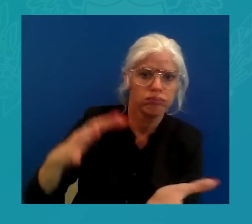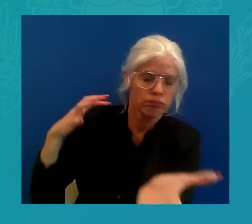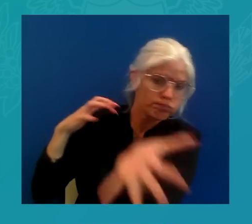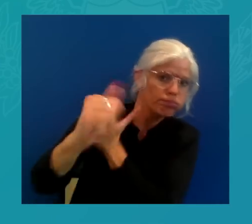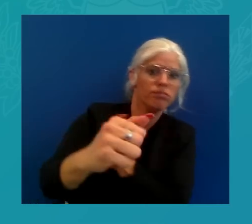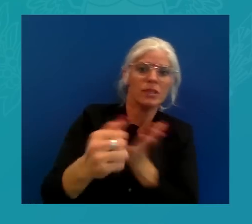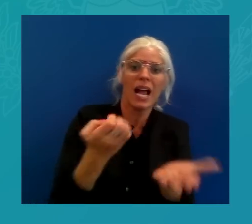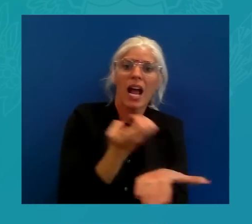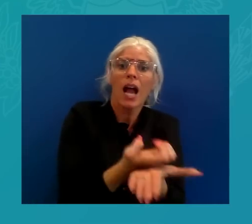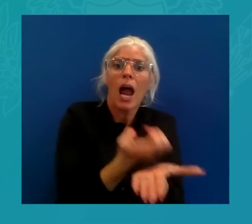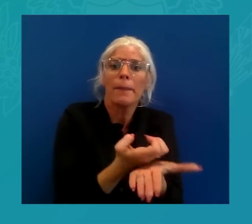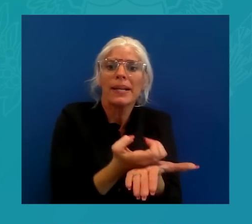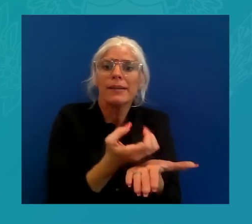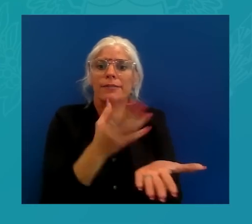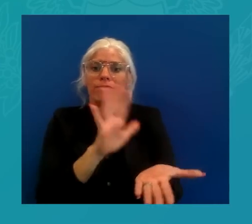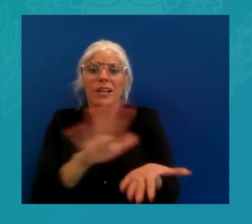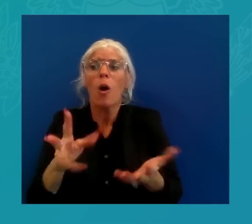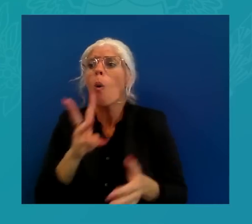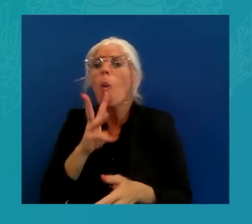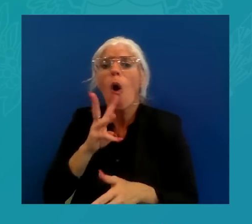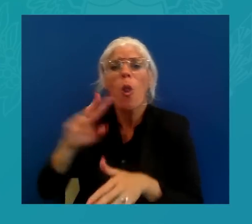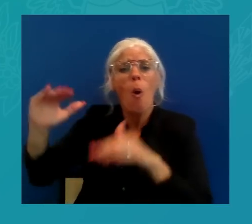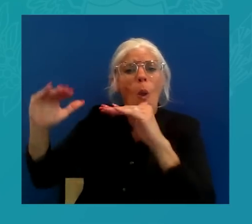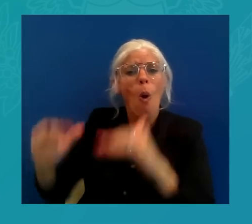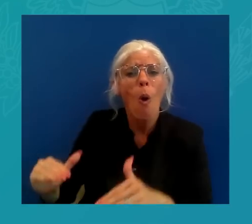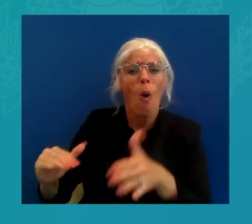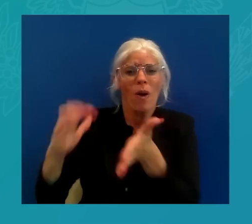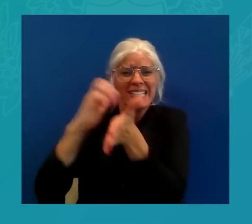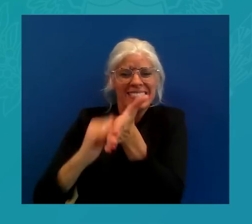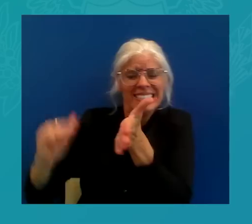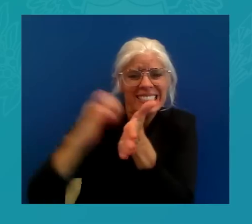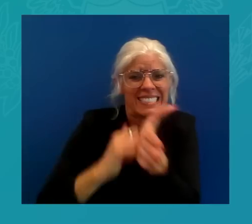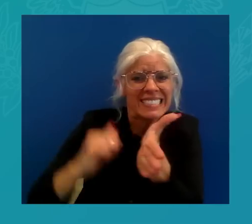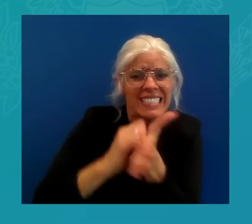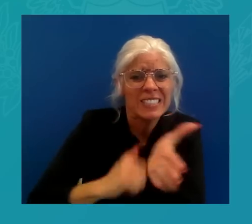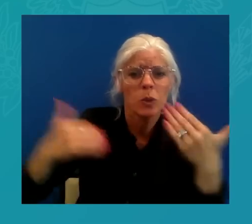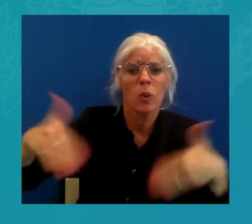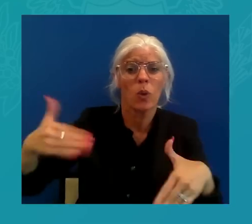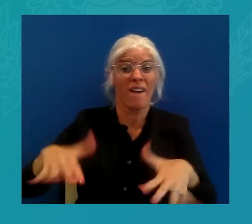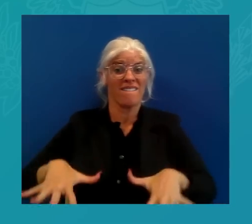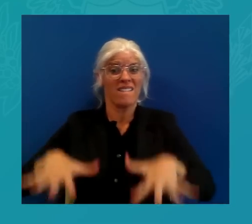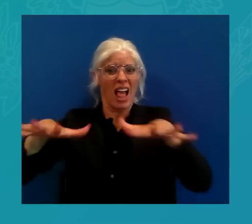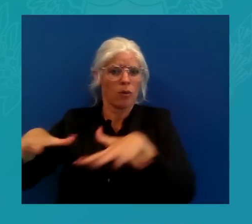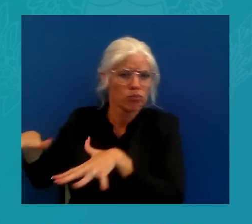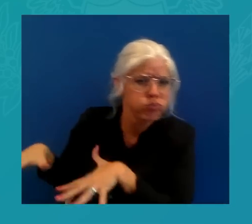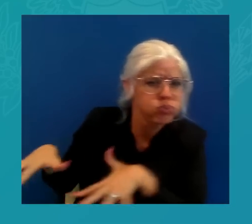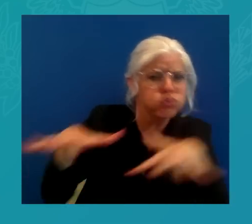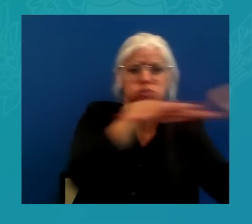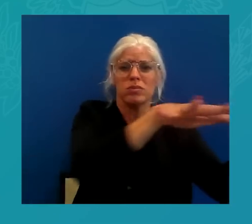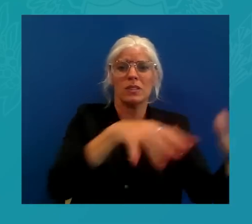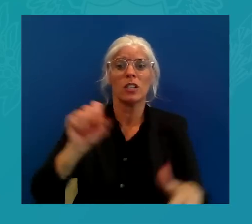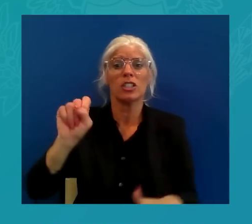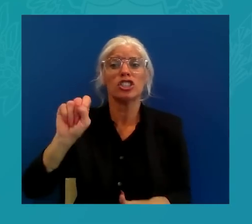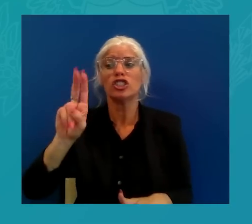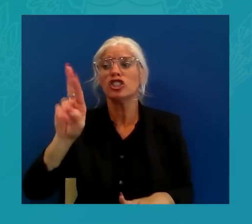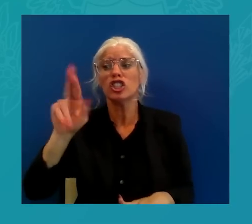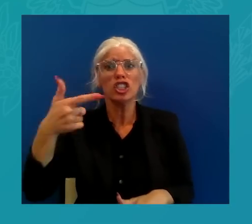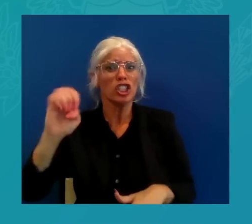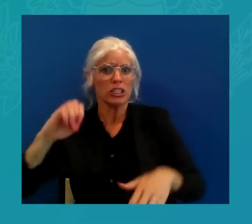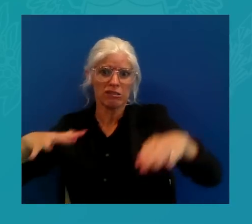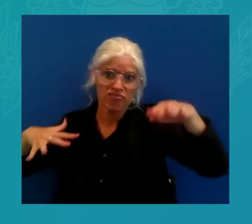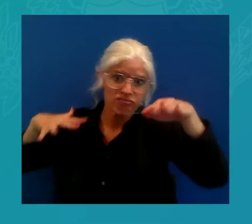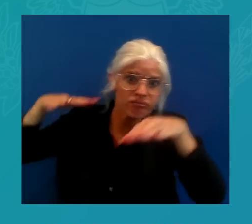low-lying islands that face erosion, flooding, and deadly storm surge from rising seas.